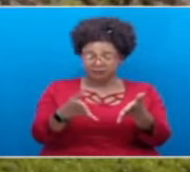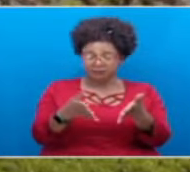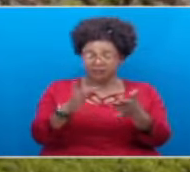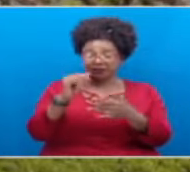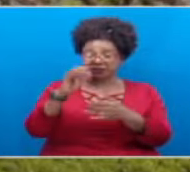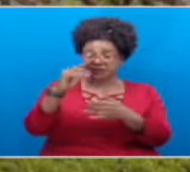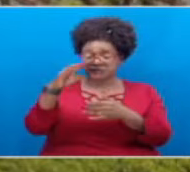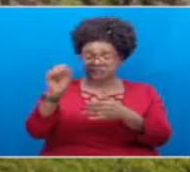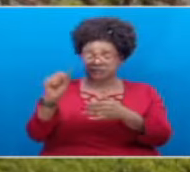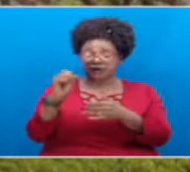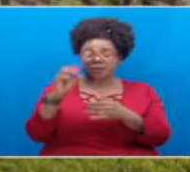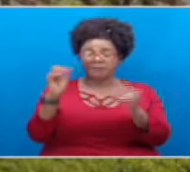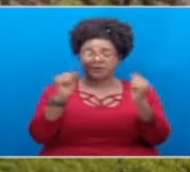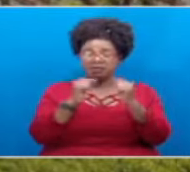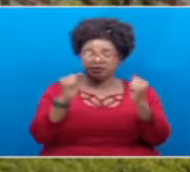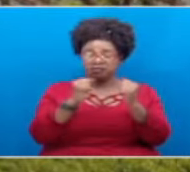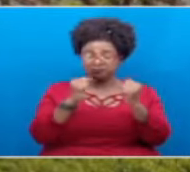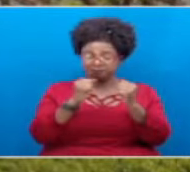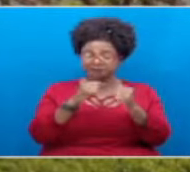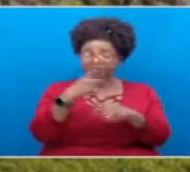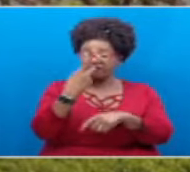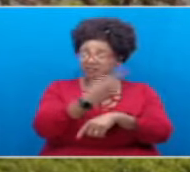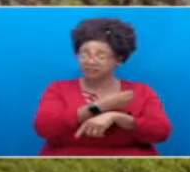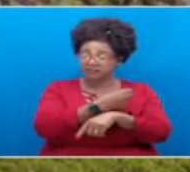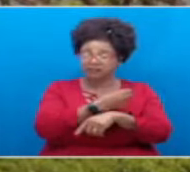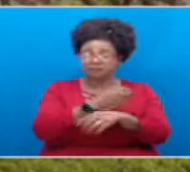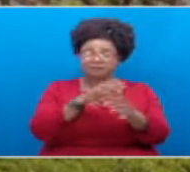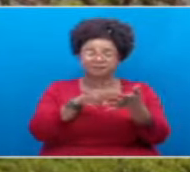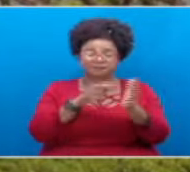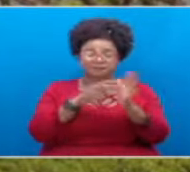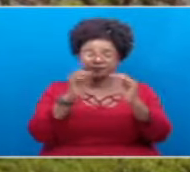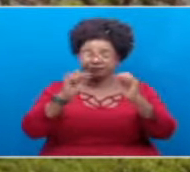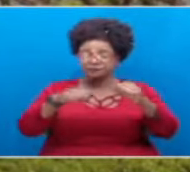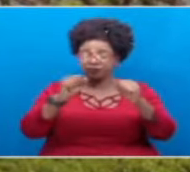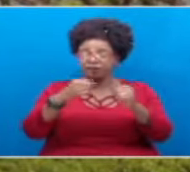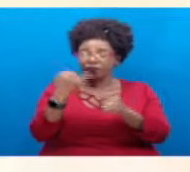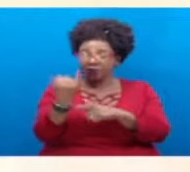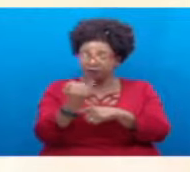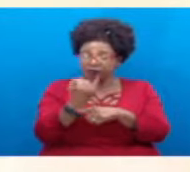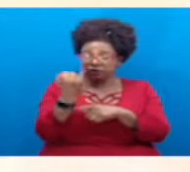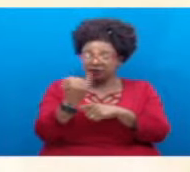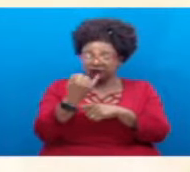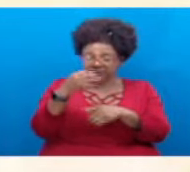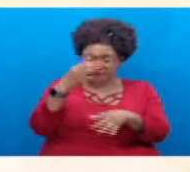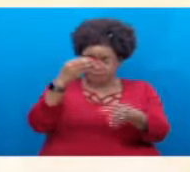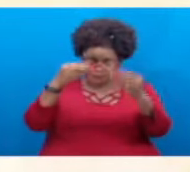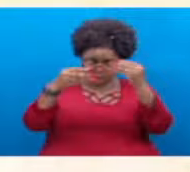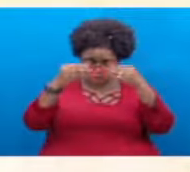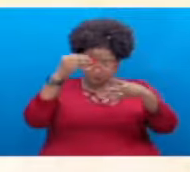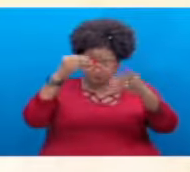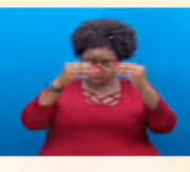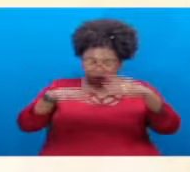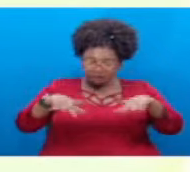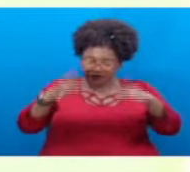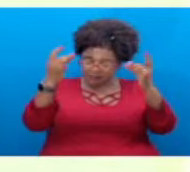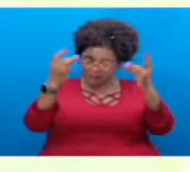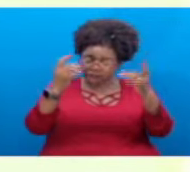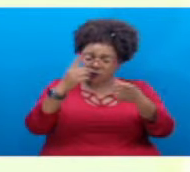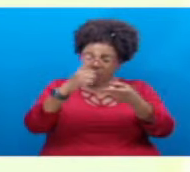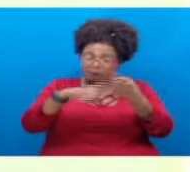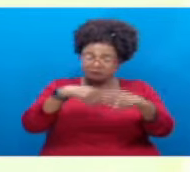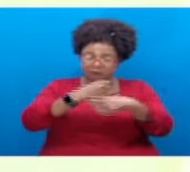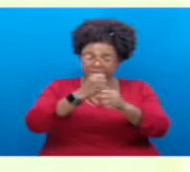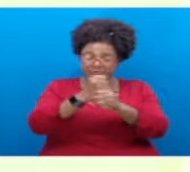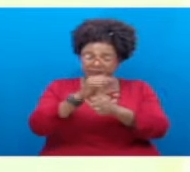vaccine development for the last 30 years. They are able to isolate it, study it, find out what makes it